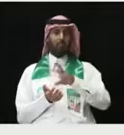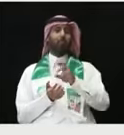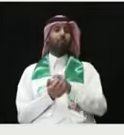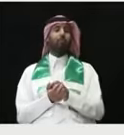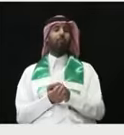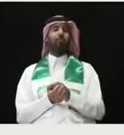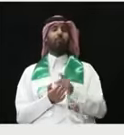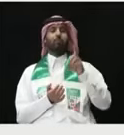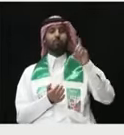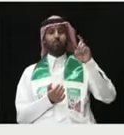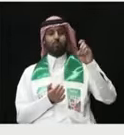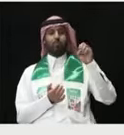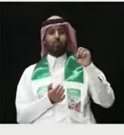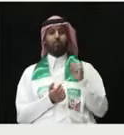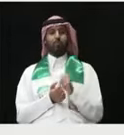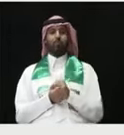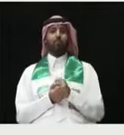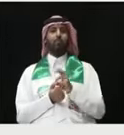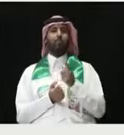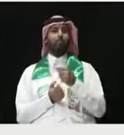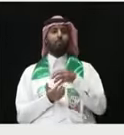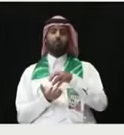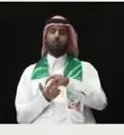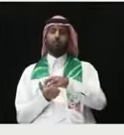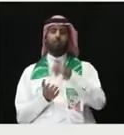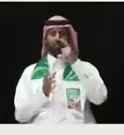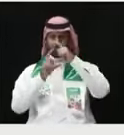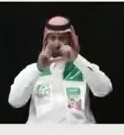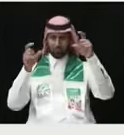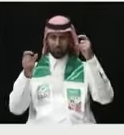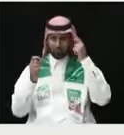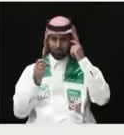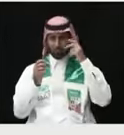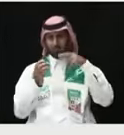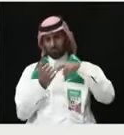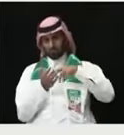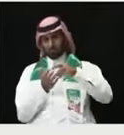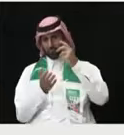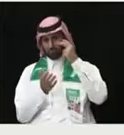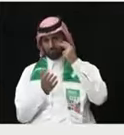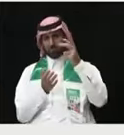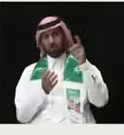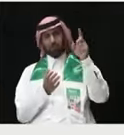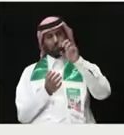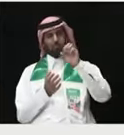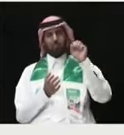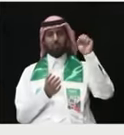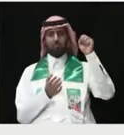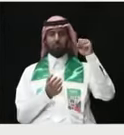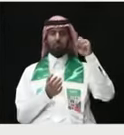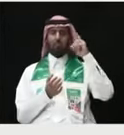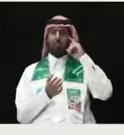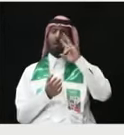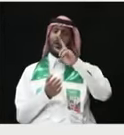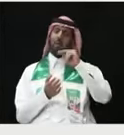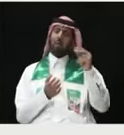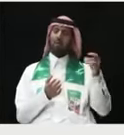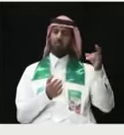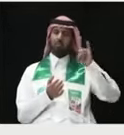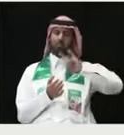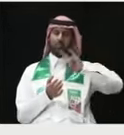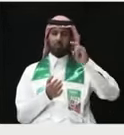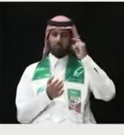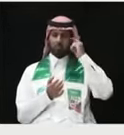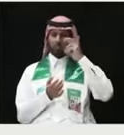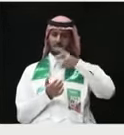in here. What about the other one? We want to answer with a no. Hans' grandparents moved